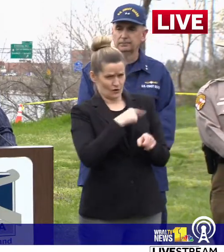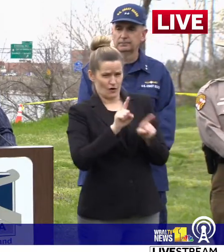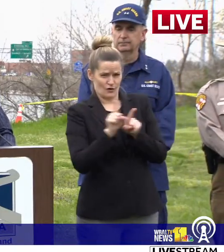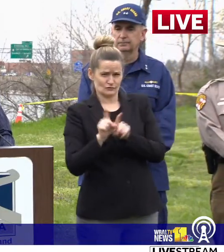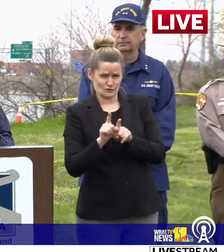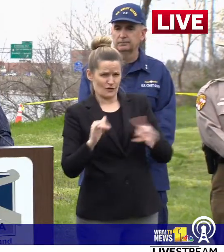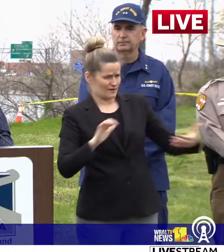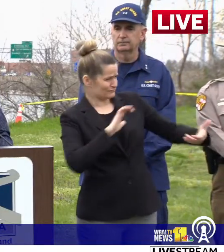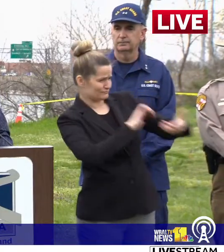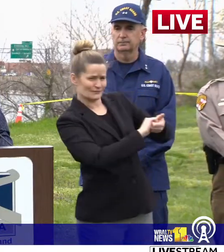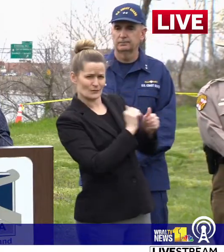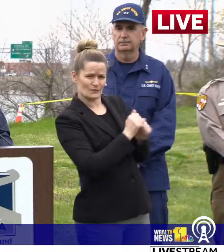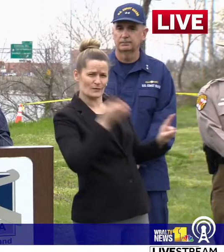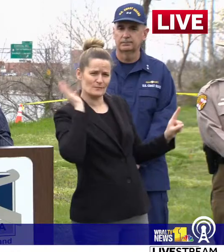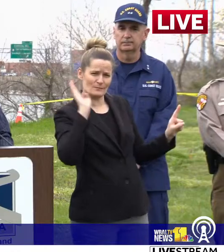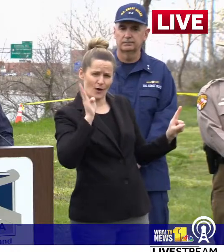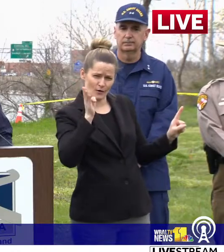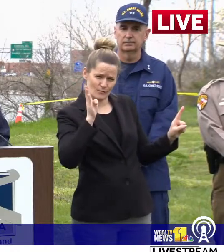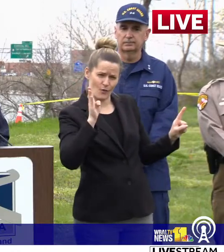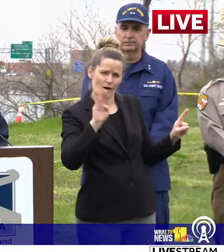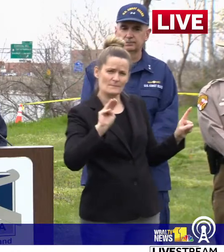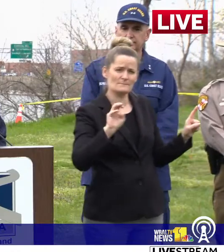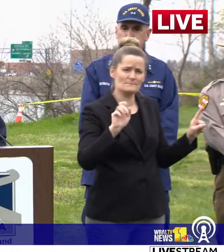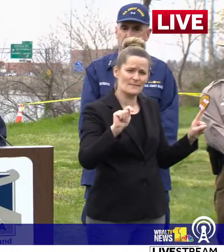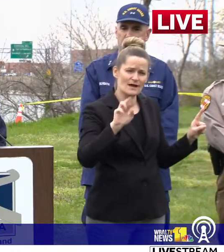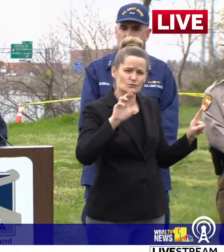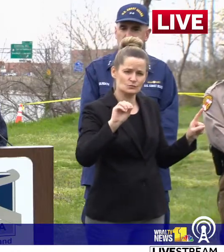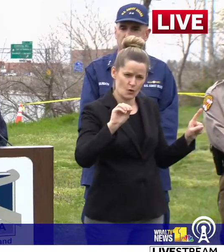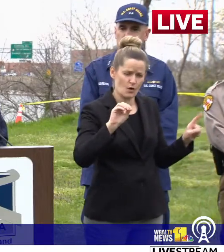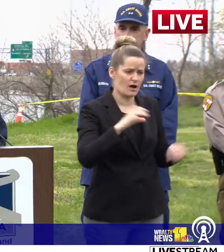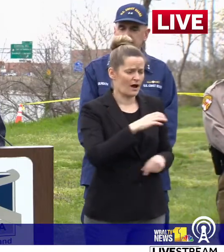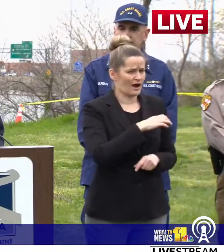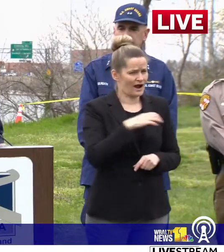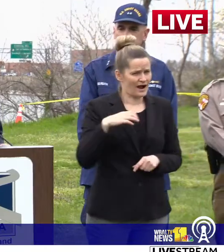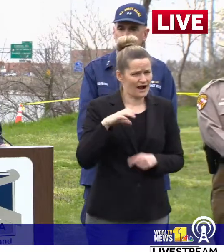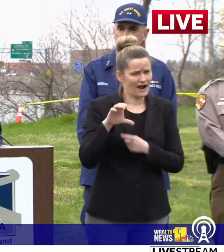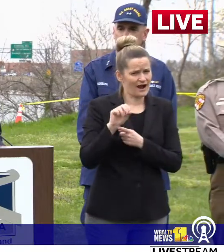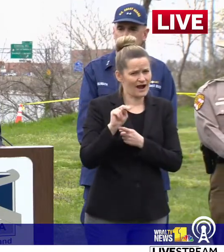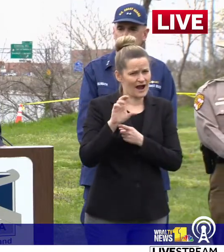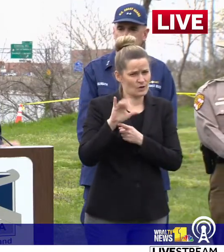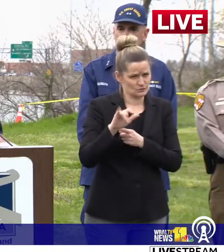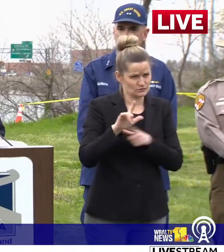data and modeling capabilities, again, will help us plan movement throughout the region.